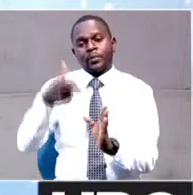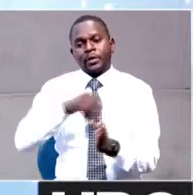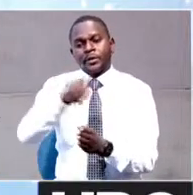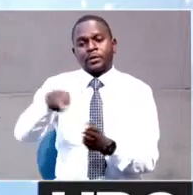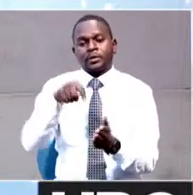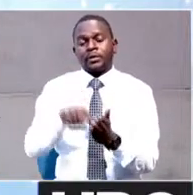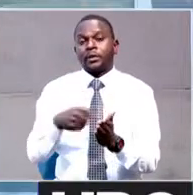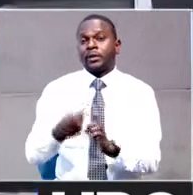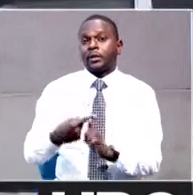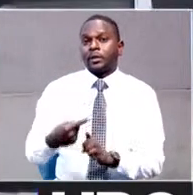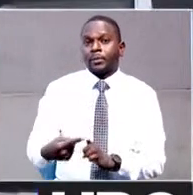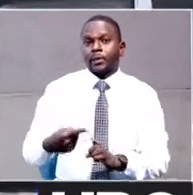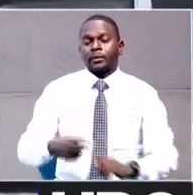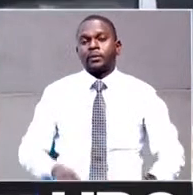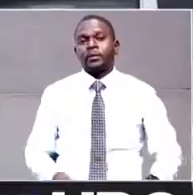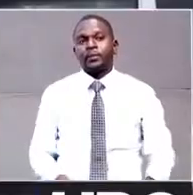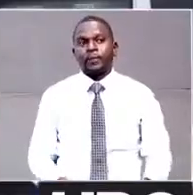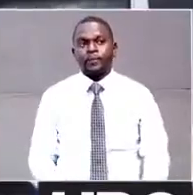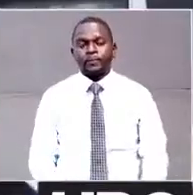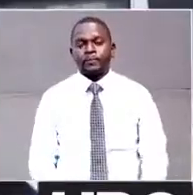Kampala.